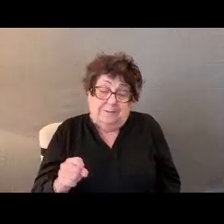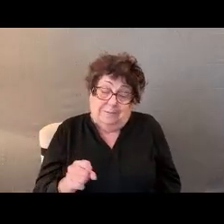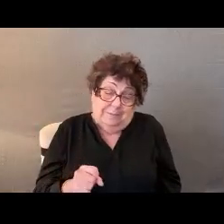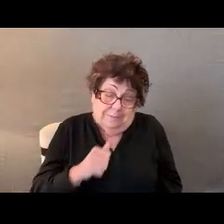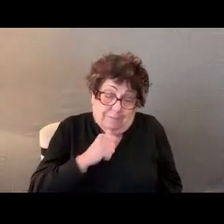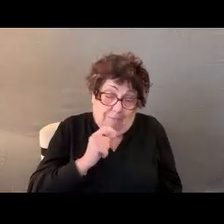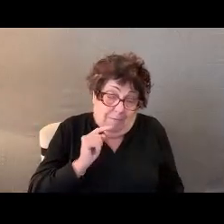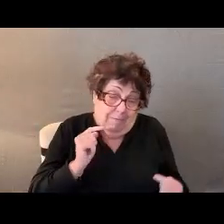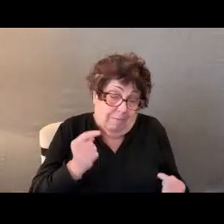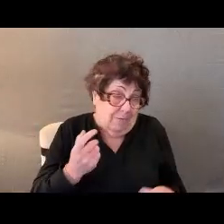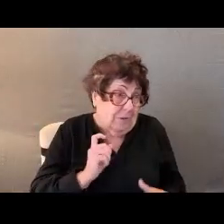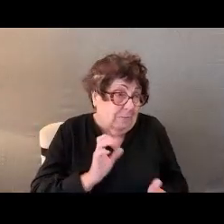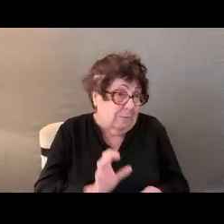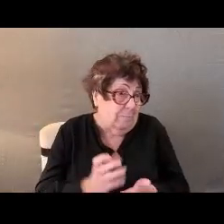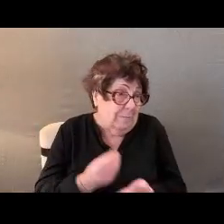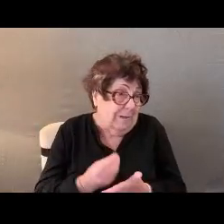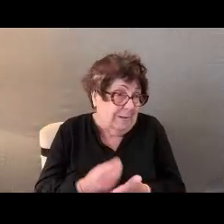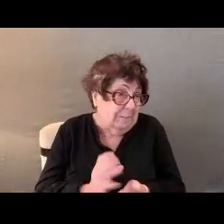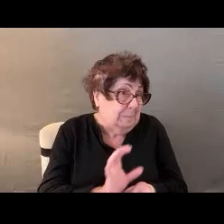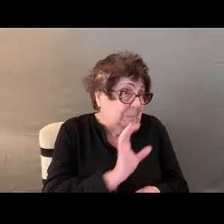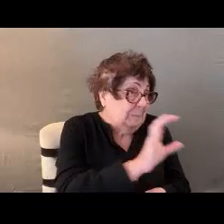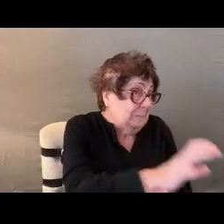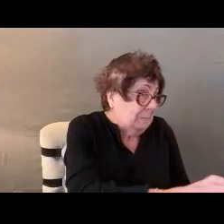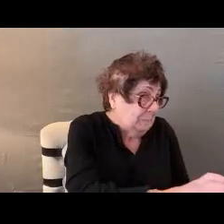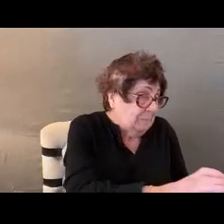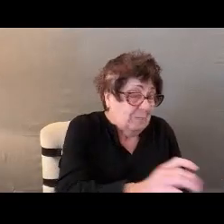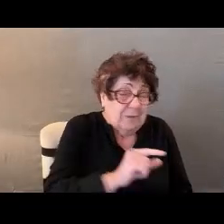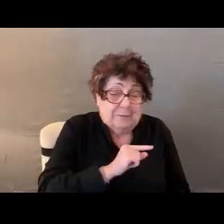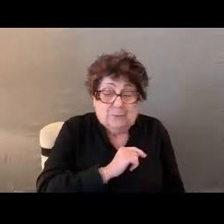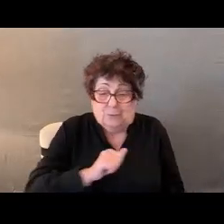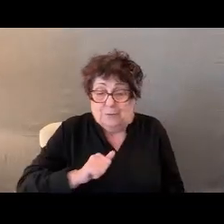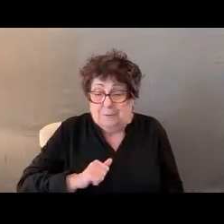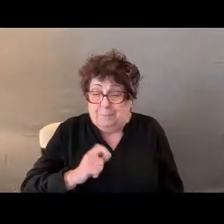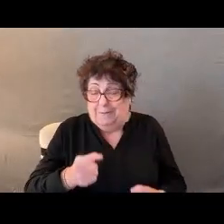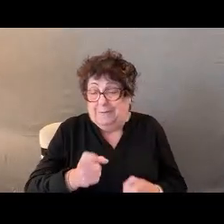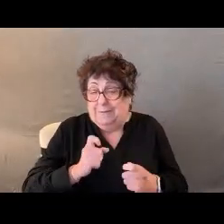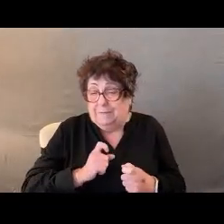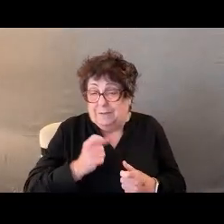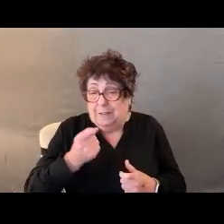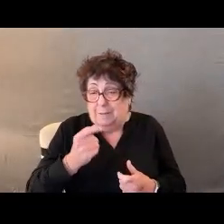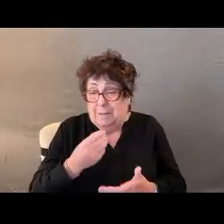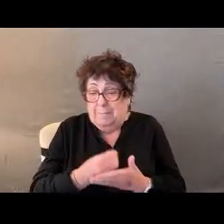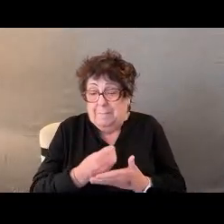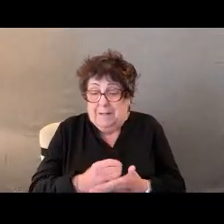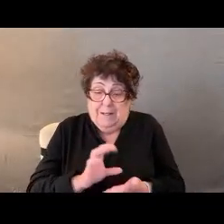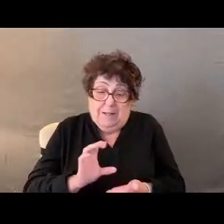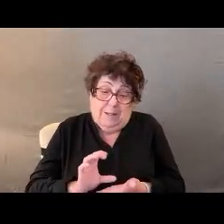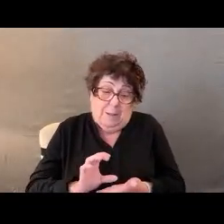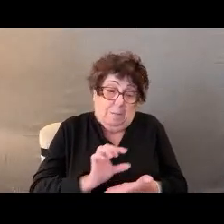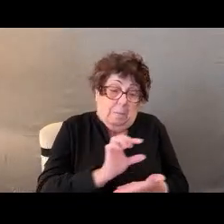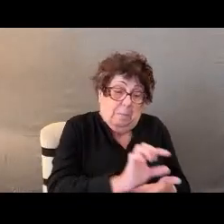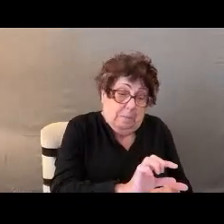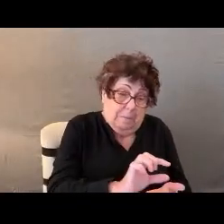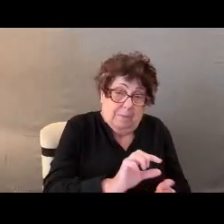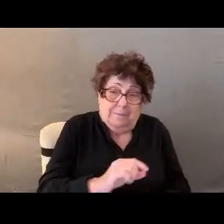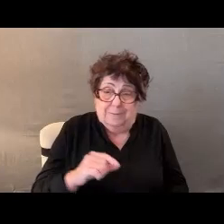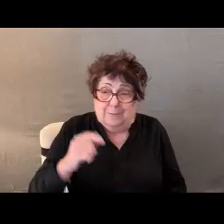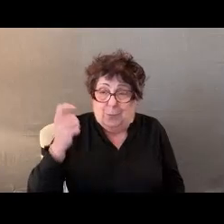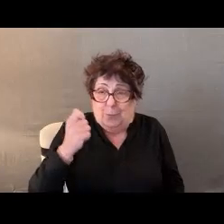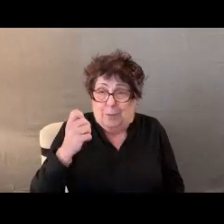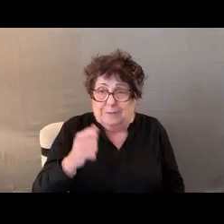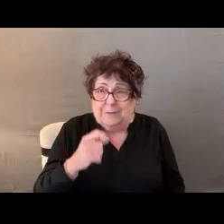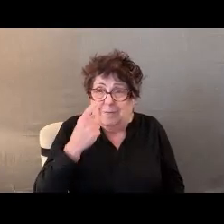to find this small pot of money the General Assembly made available and use it to give these little grants, essentially, to do